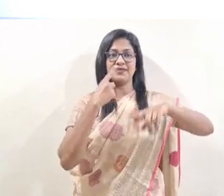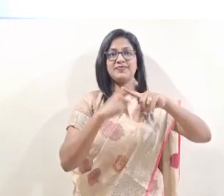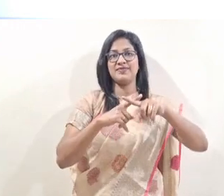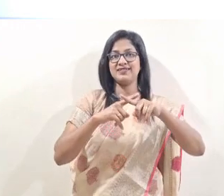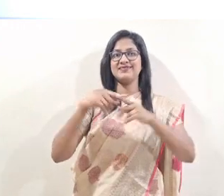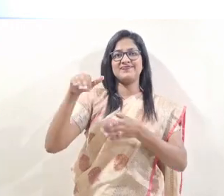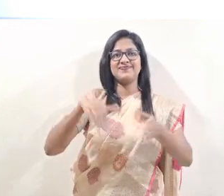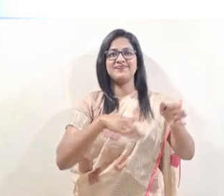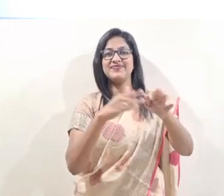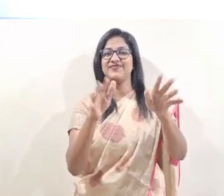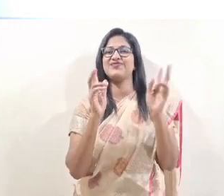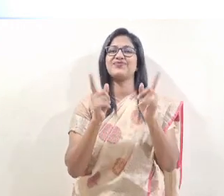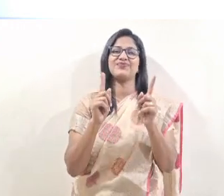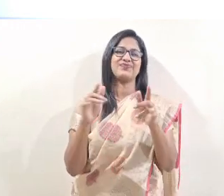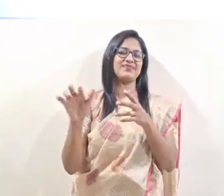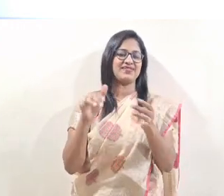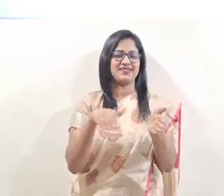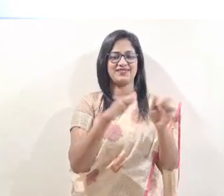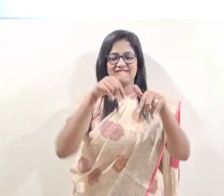in India.